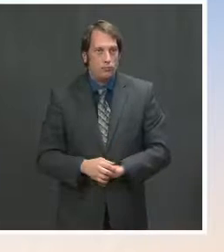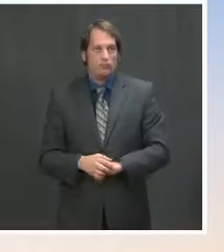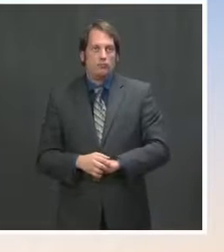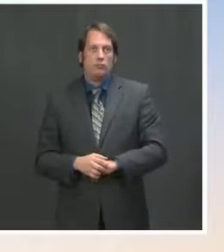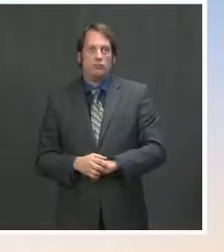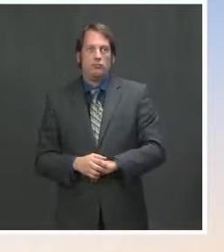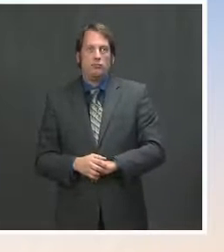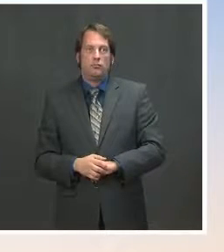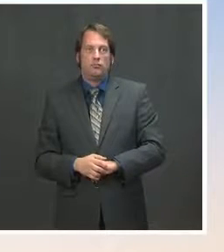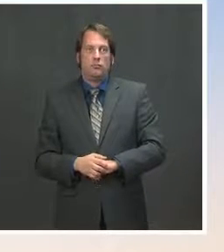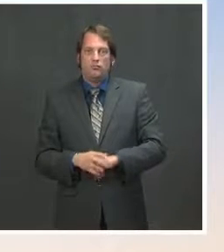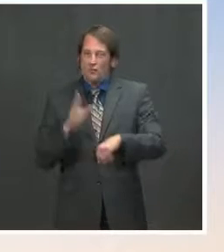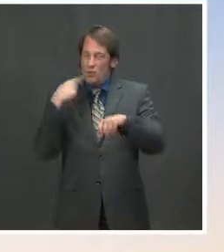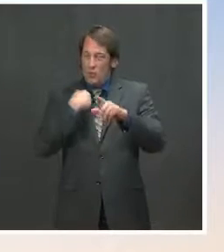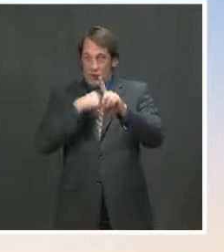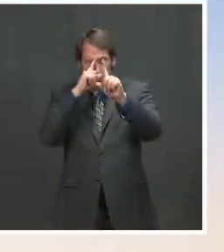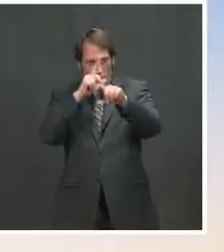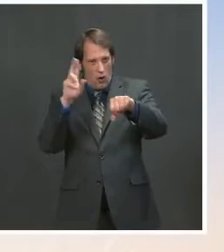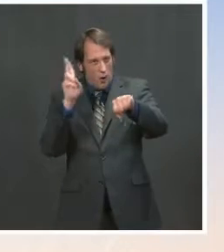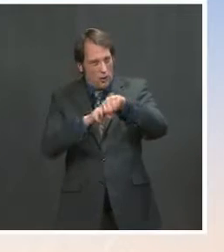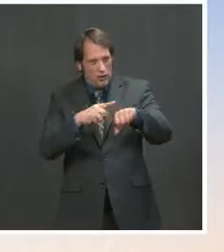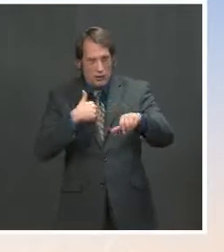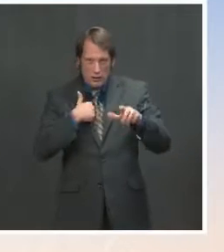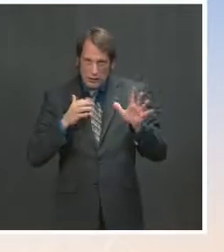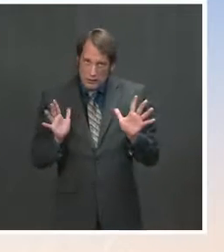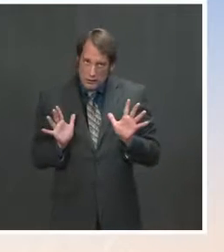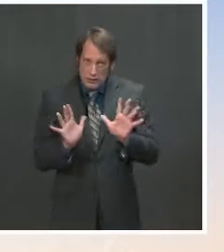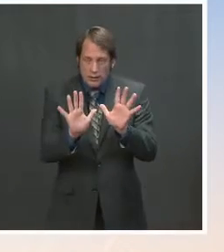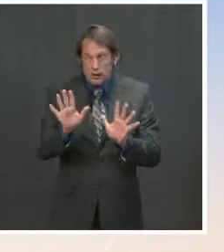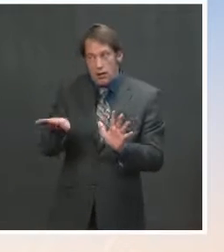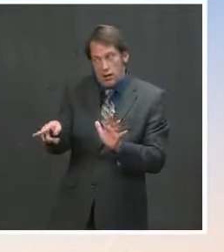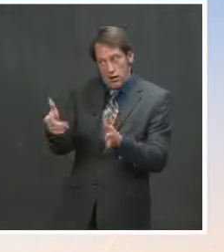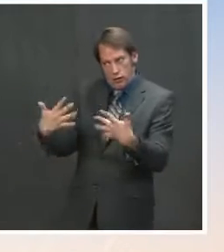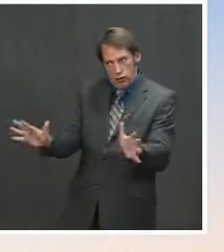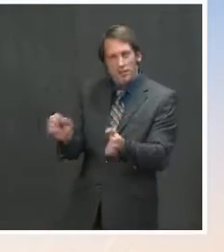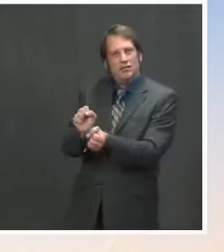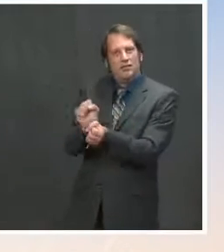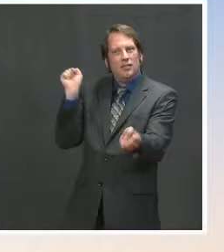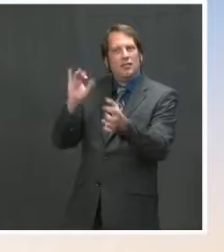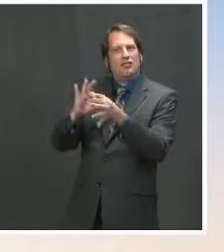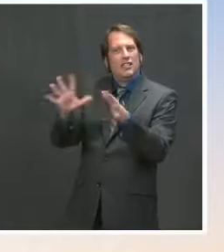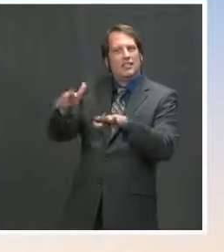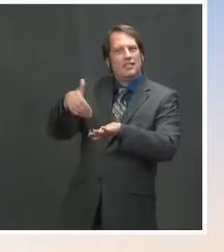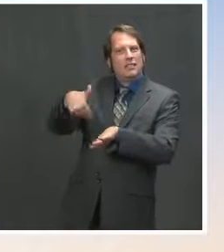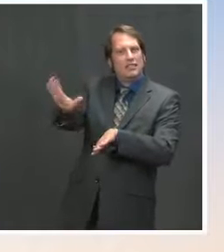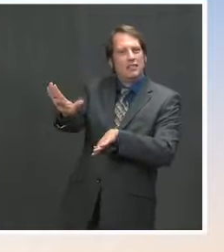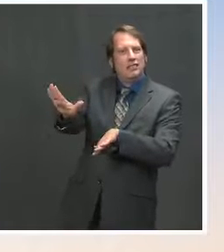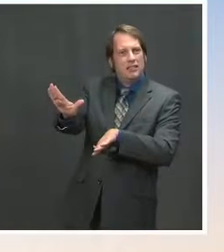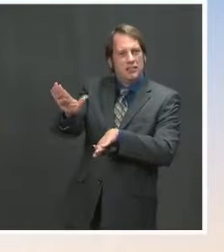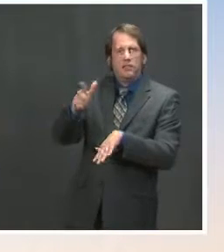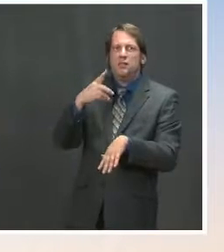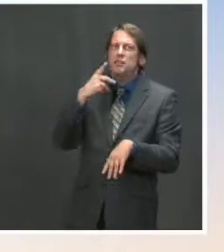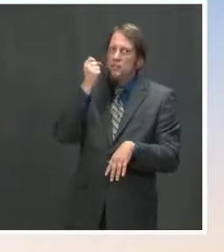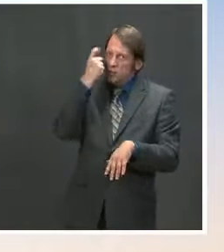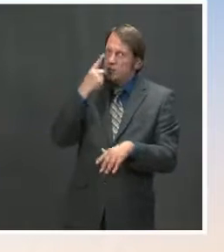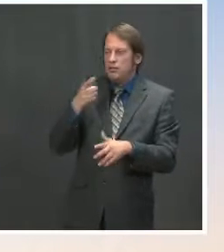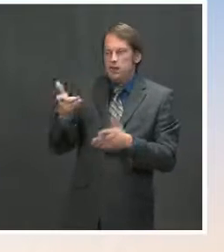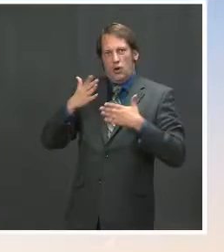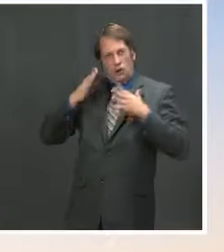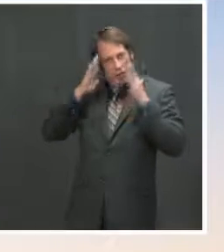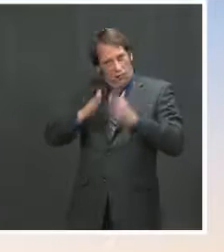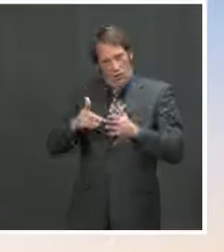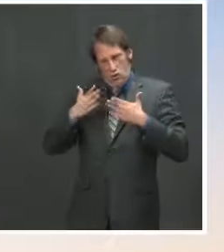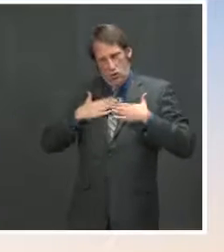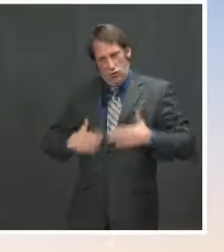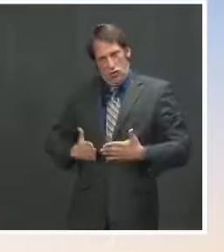for, push for his release, and reiterate our view that he must be treated humanely. Go